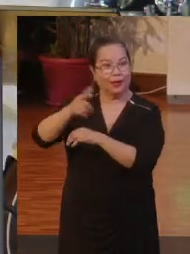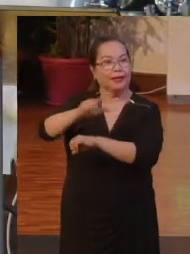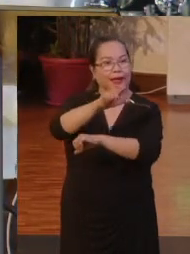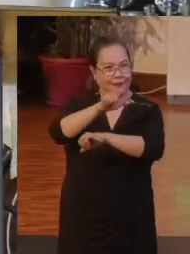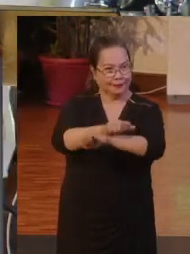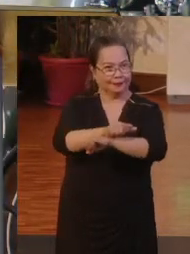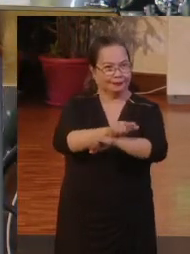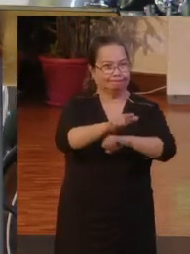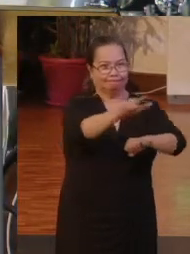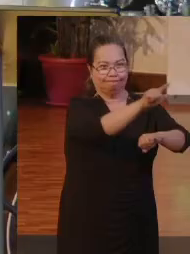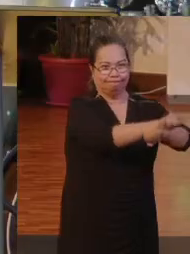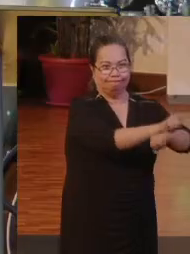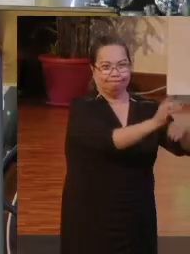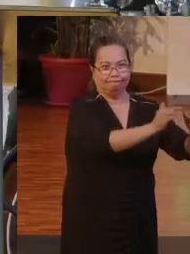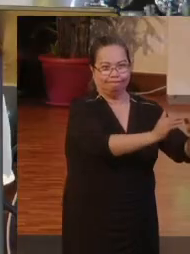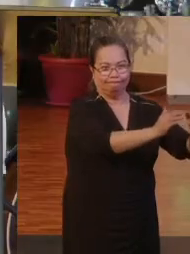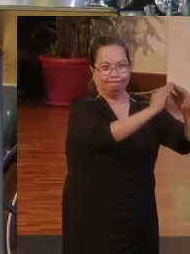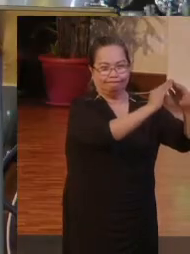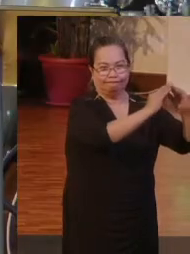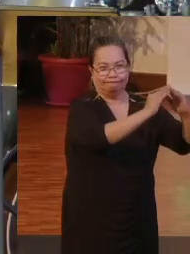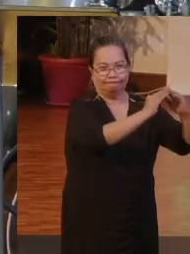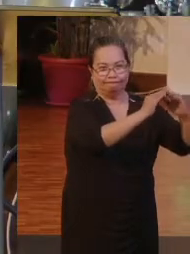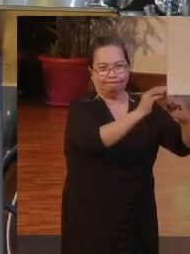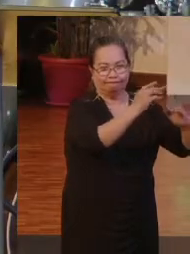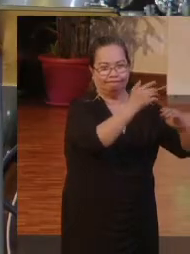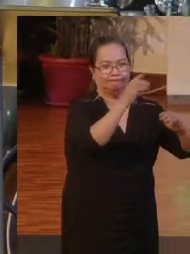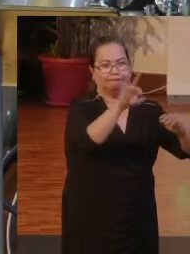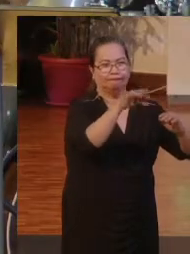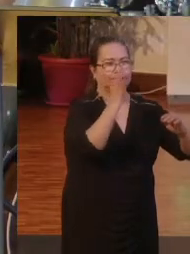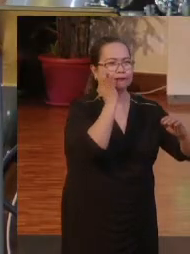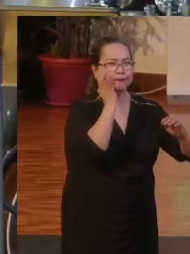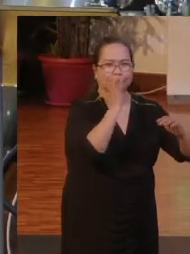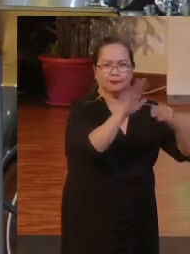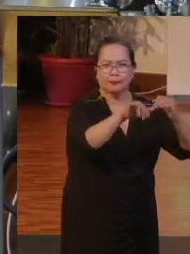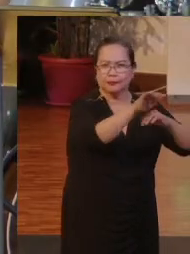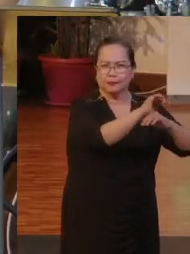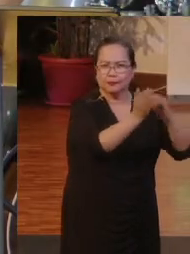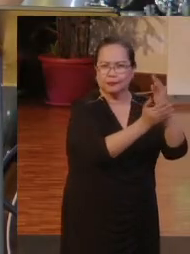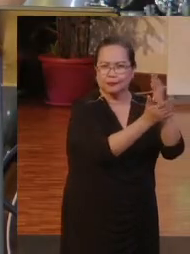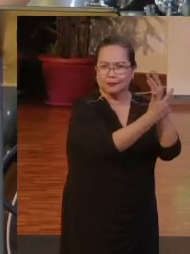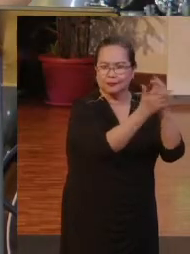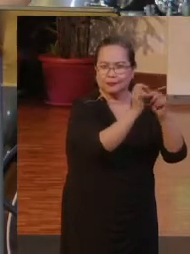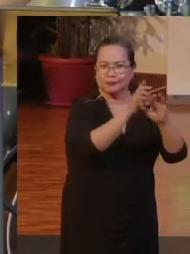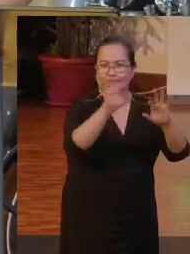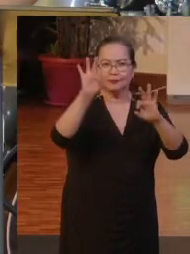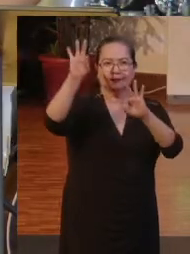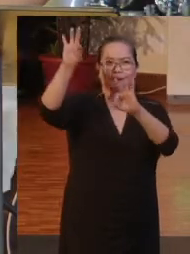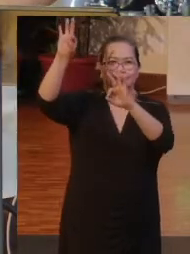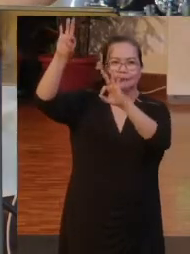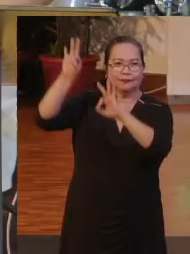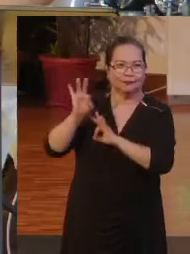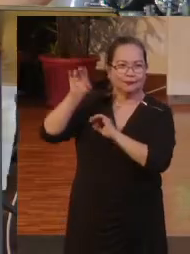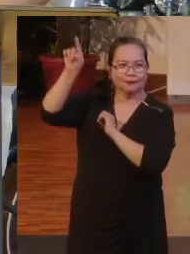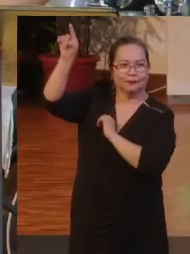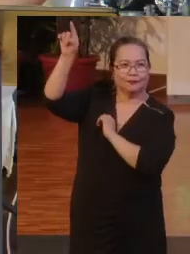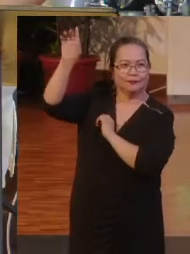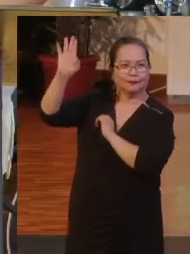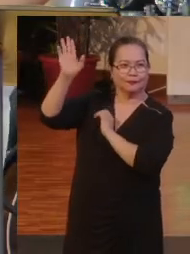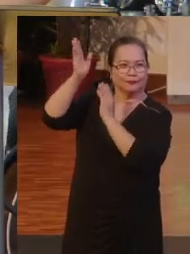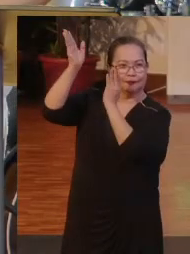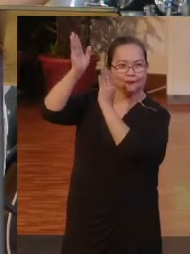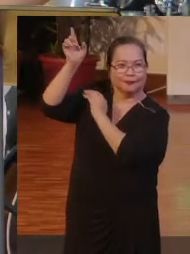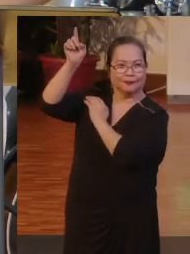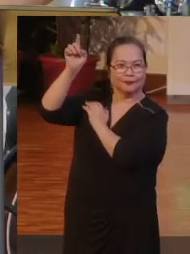lupain, ng mga bahay, ng mga orchard, now therefore, sabi niya, fear the Lord and serve